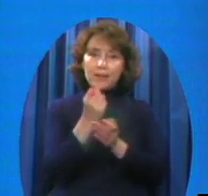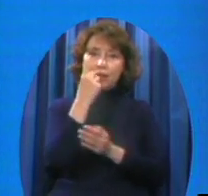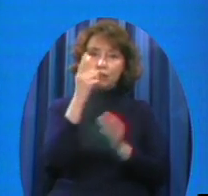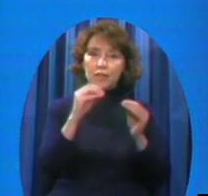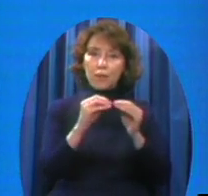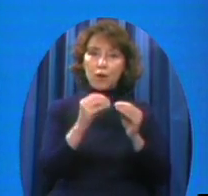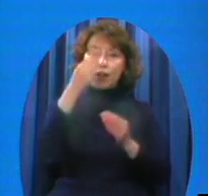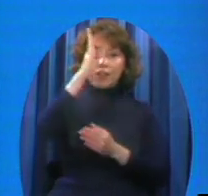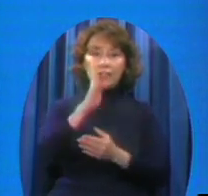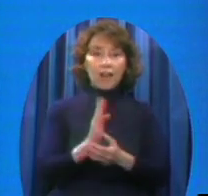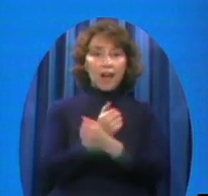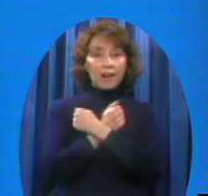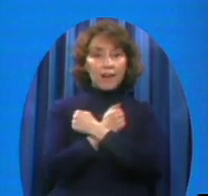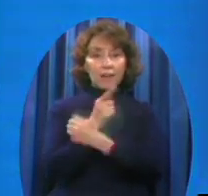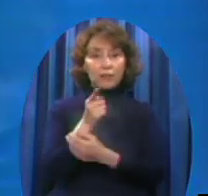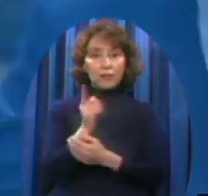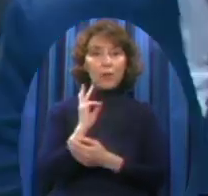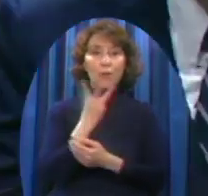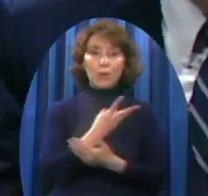help you. Let's stand, please, to pray.